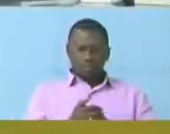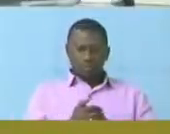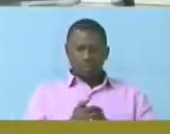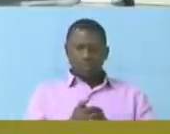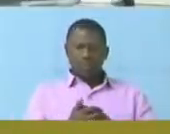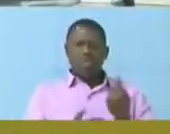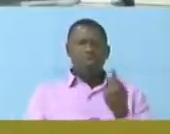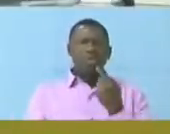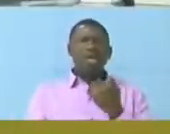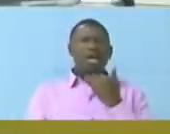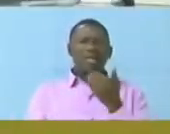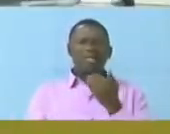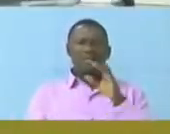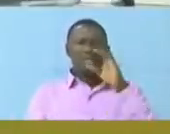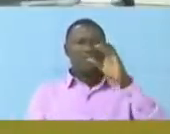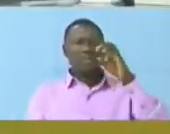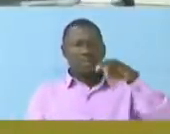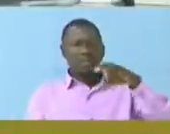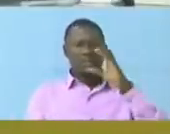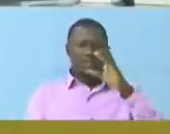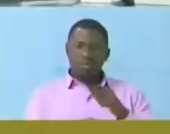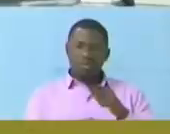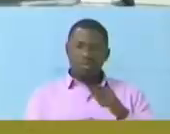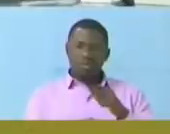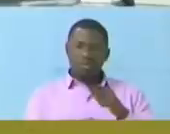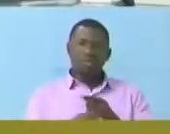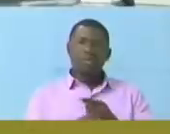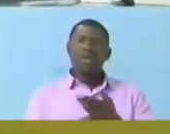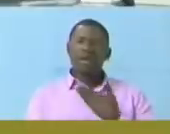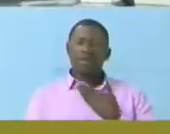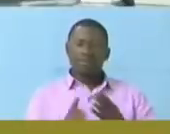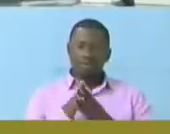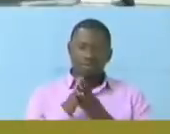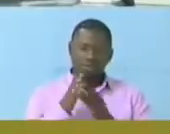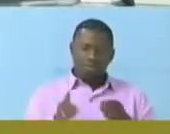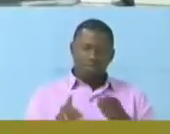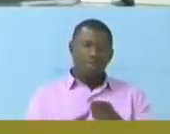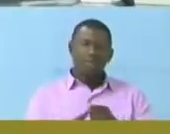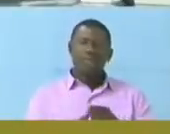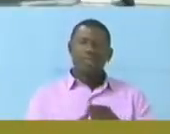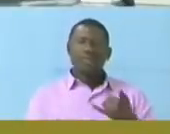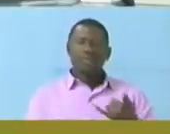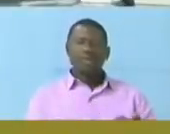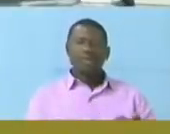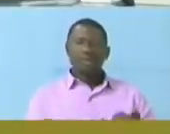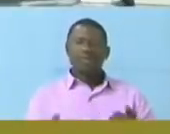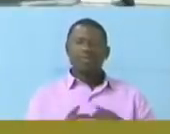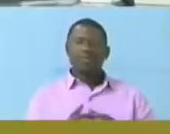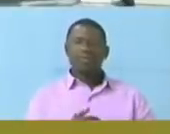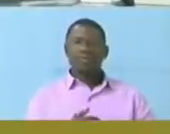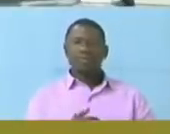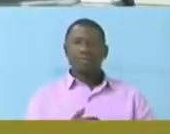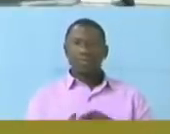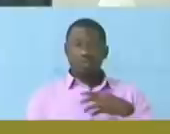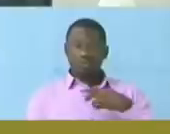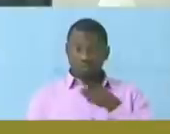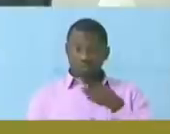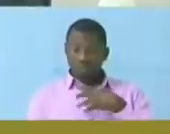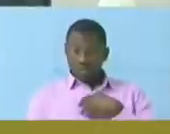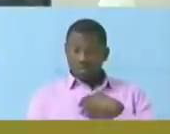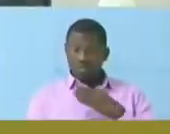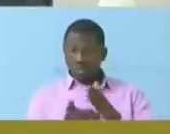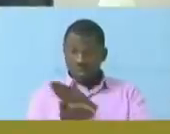only ask the CMC to bring, at the end of the day, to bring, I have the copy of that here. You want to share that with us? You want to share that with us?